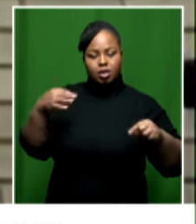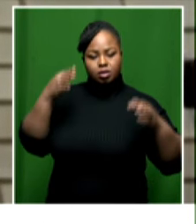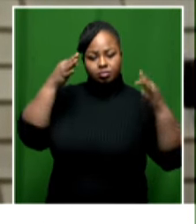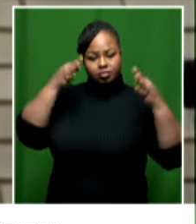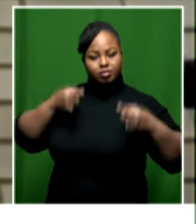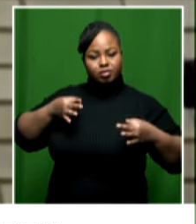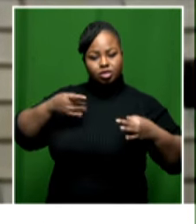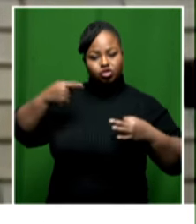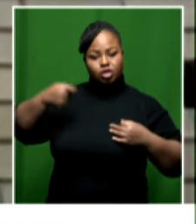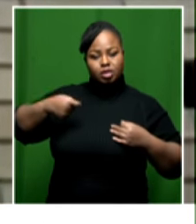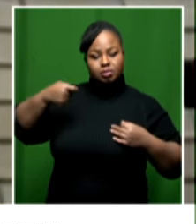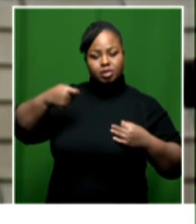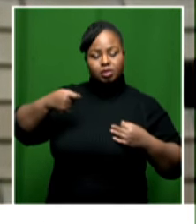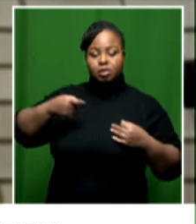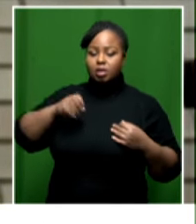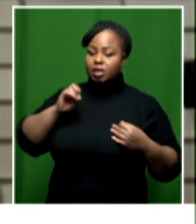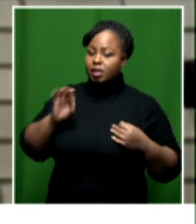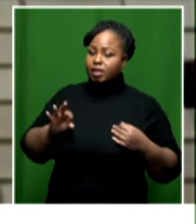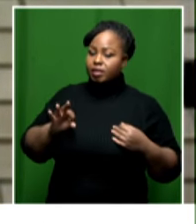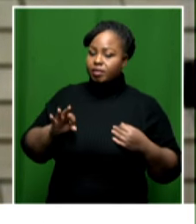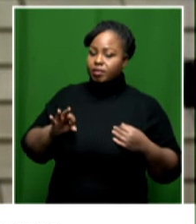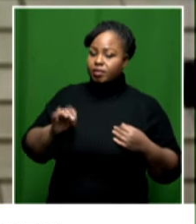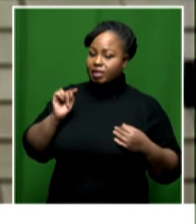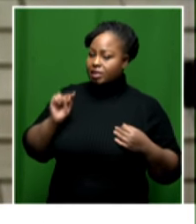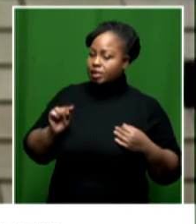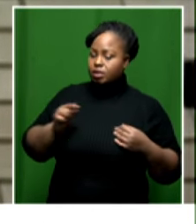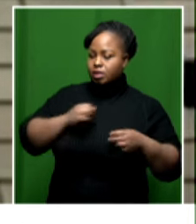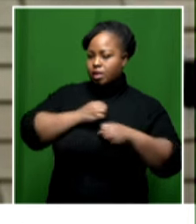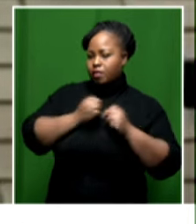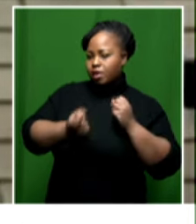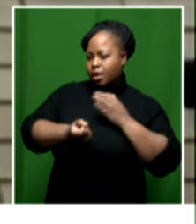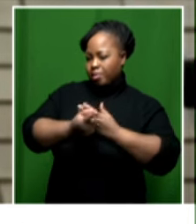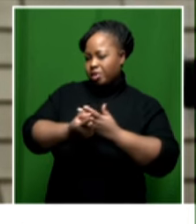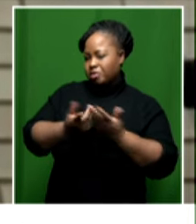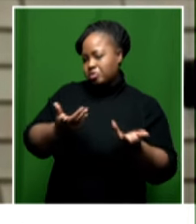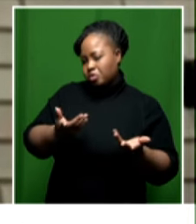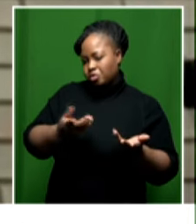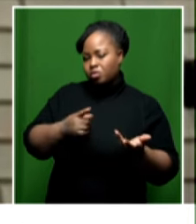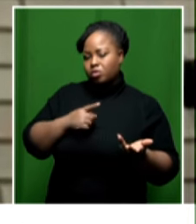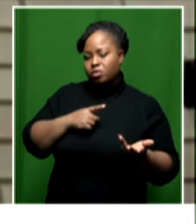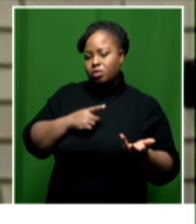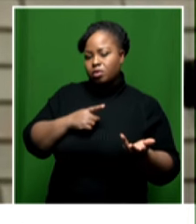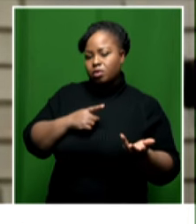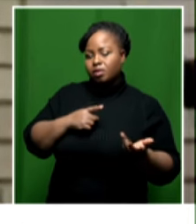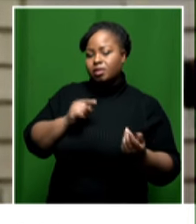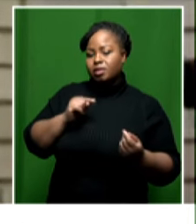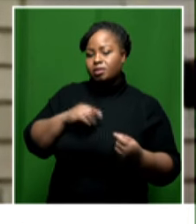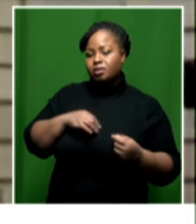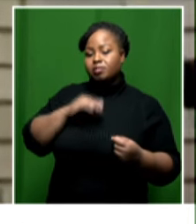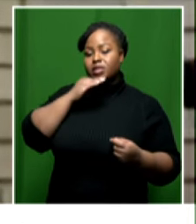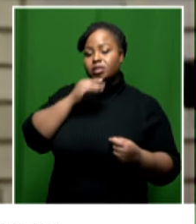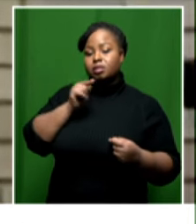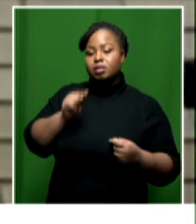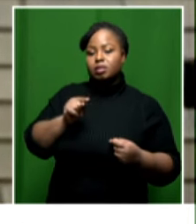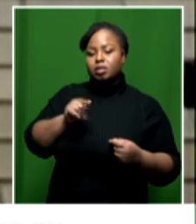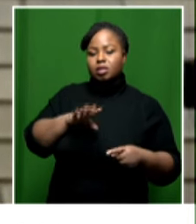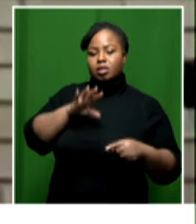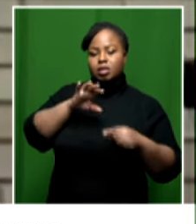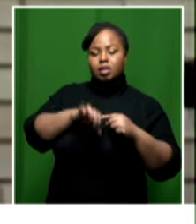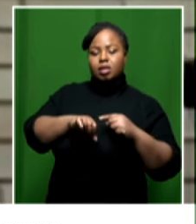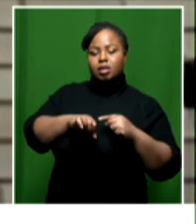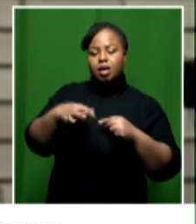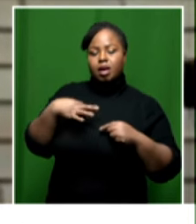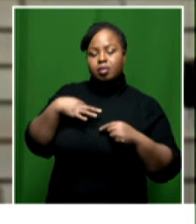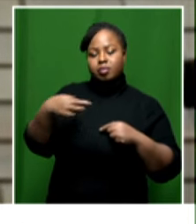If this was not the case, as a matter of logic, it would have resulted that the mere filing of an application for